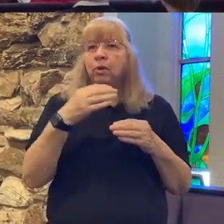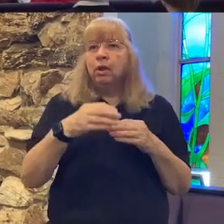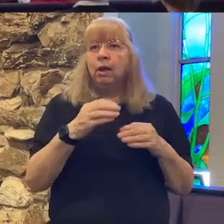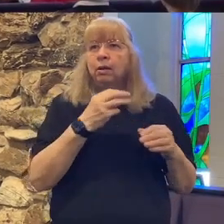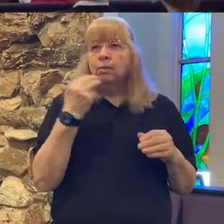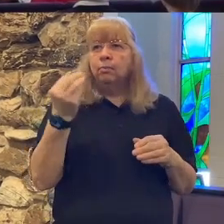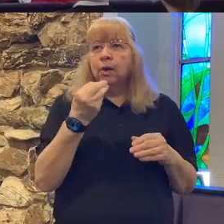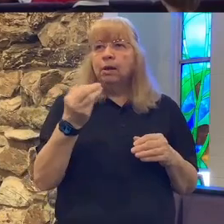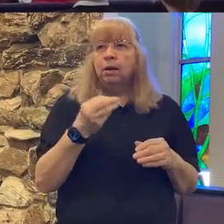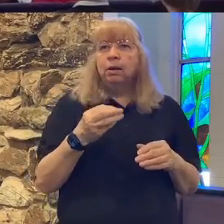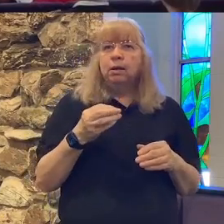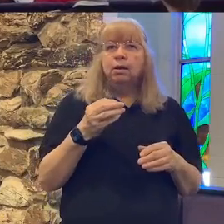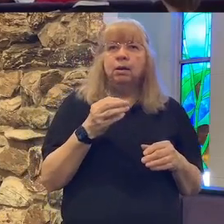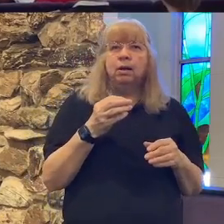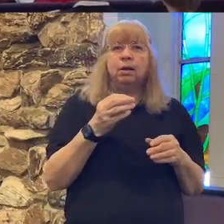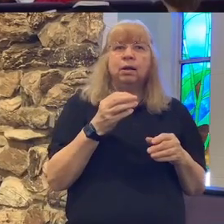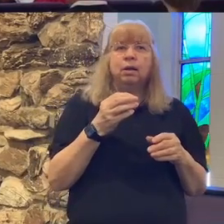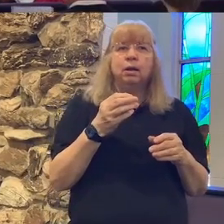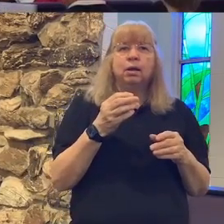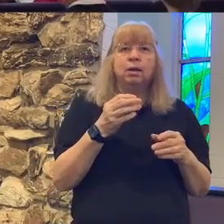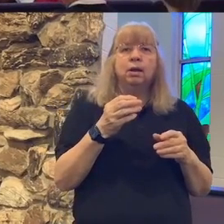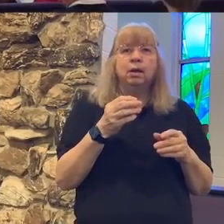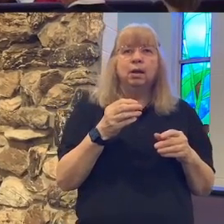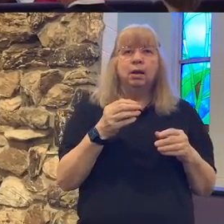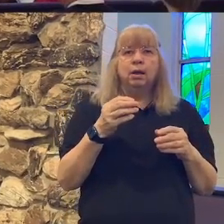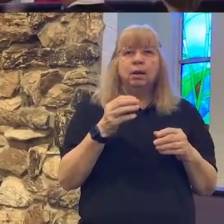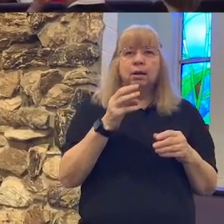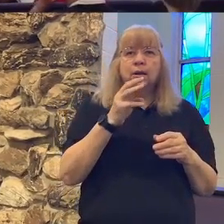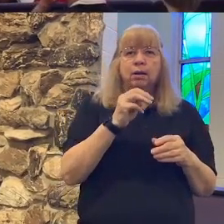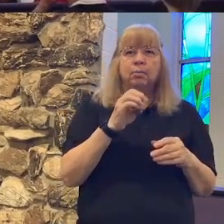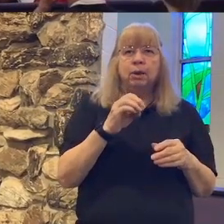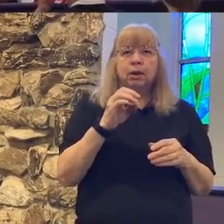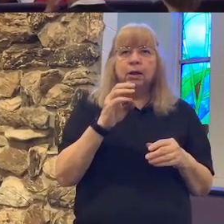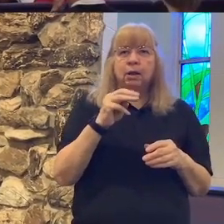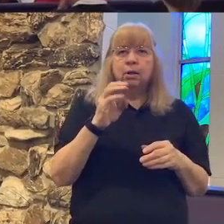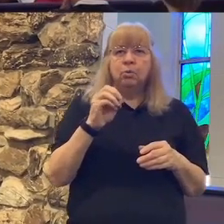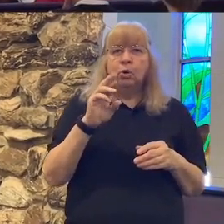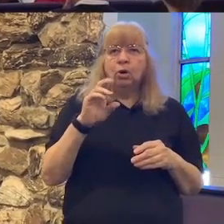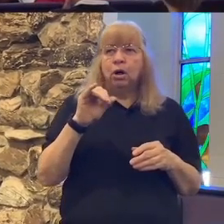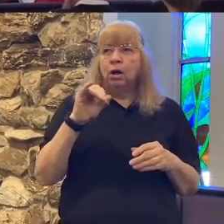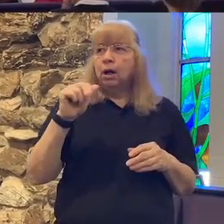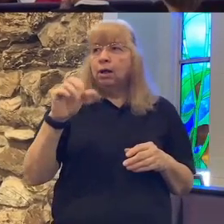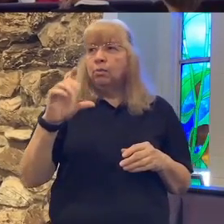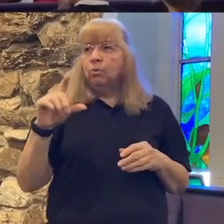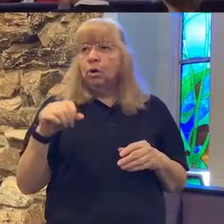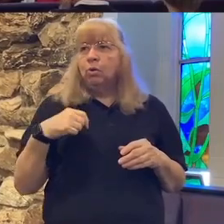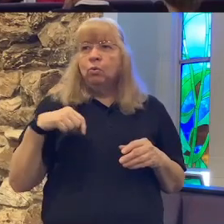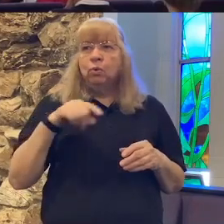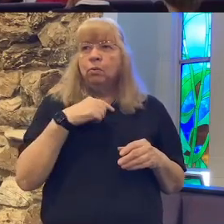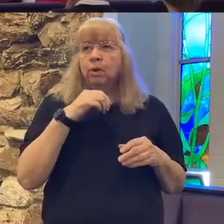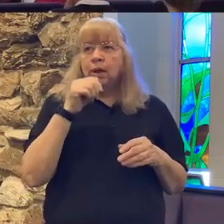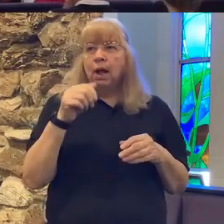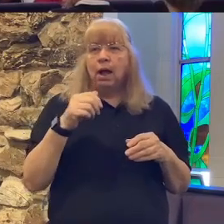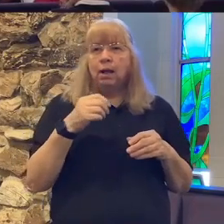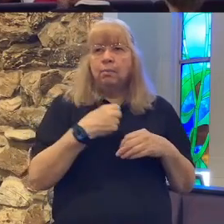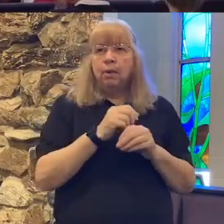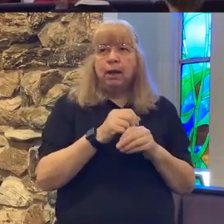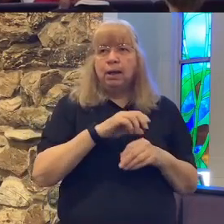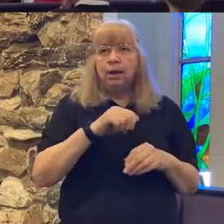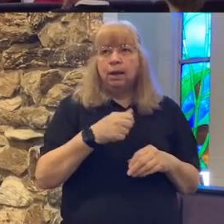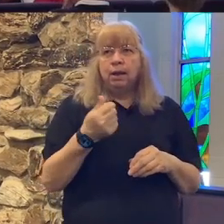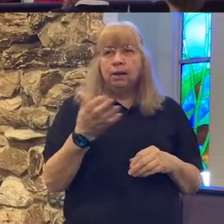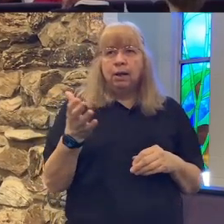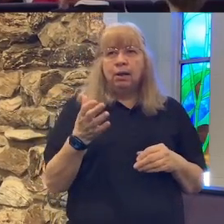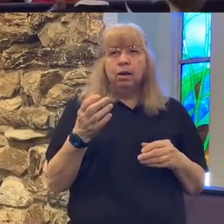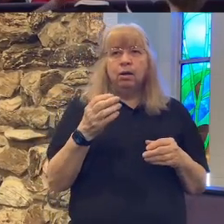27th, is Memorial Day. And we will not be making masks on that day. I assume the office will be closed.